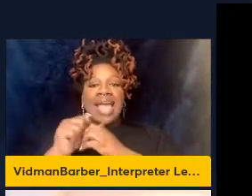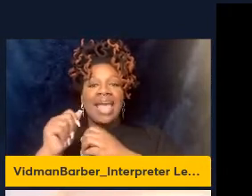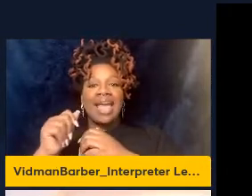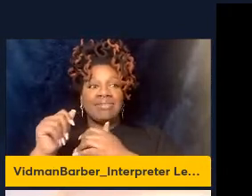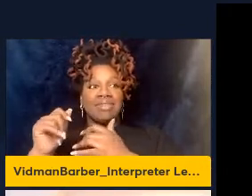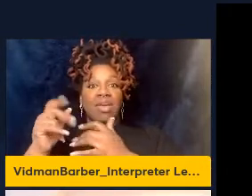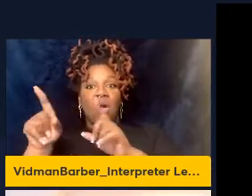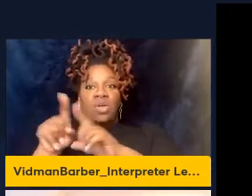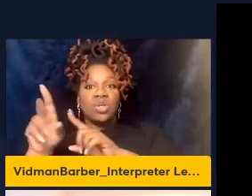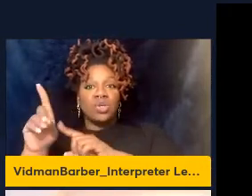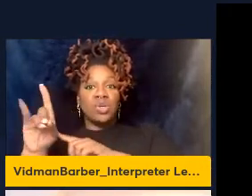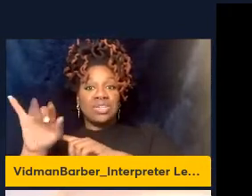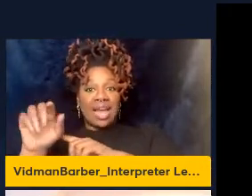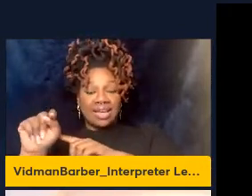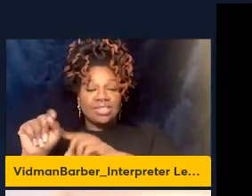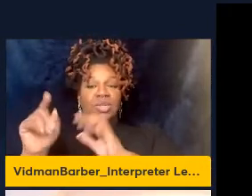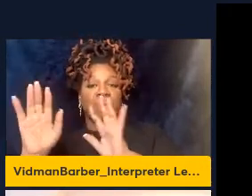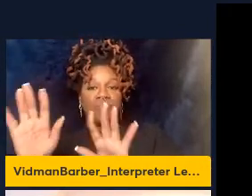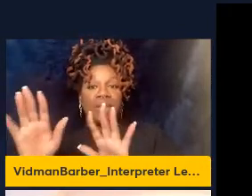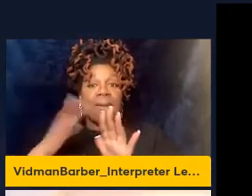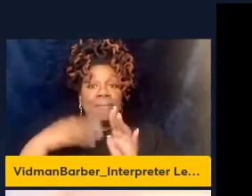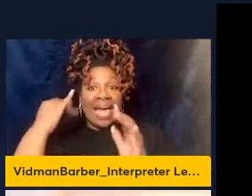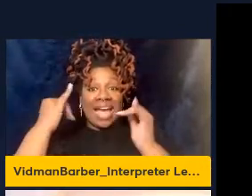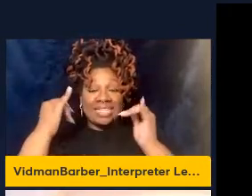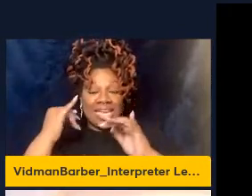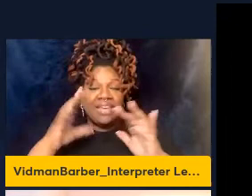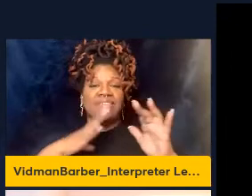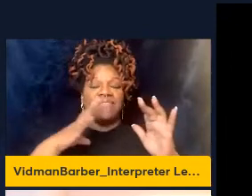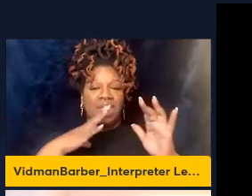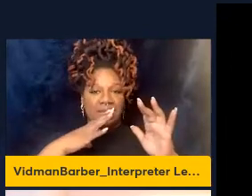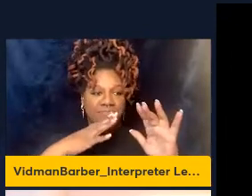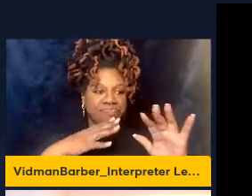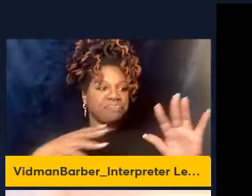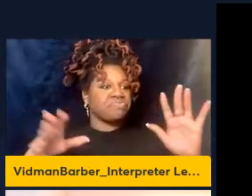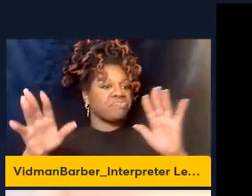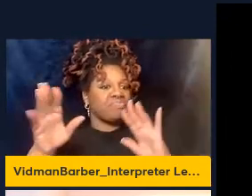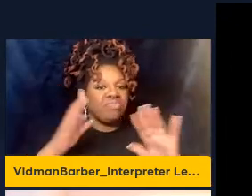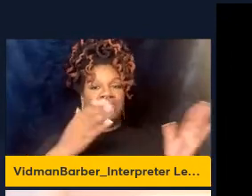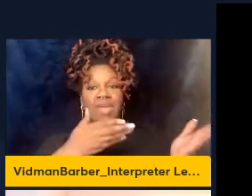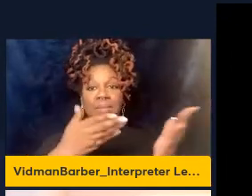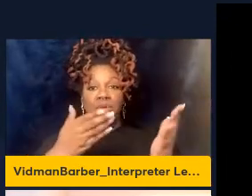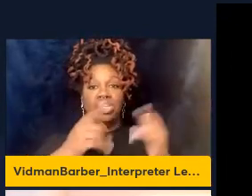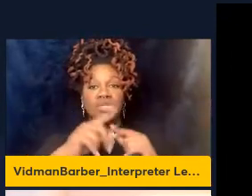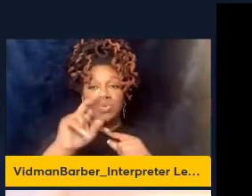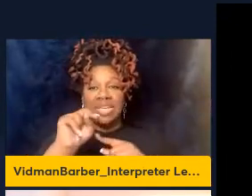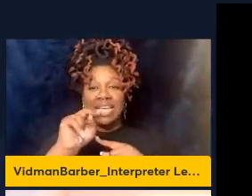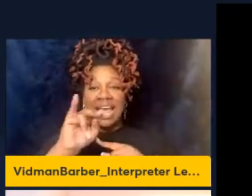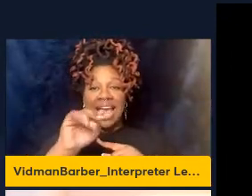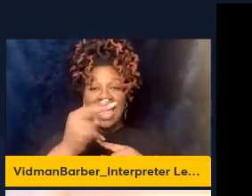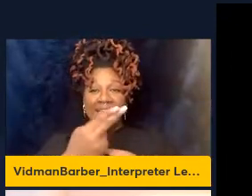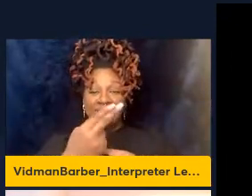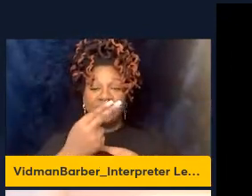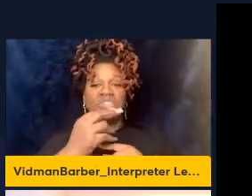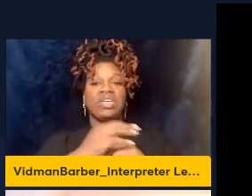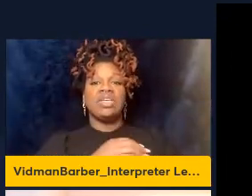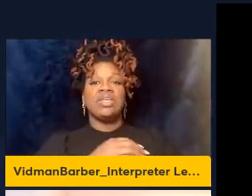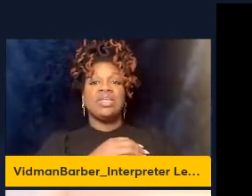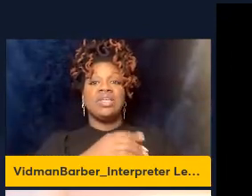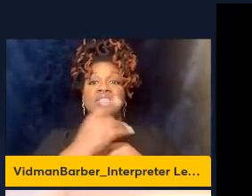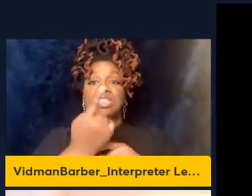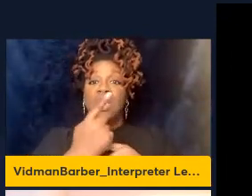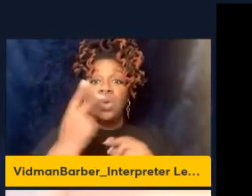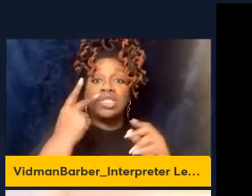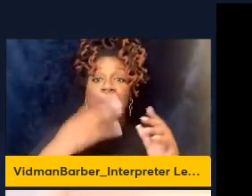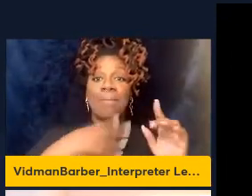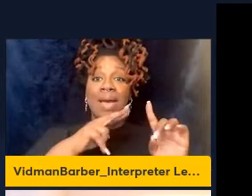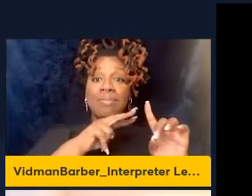what I decided to do, I took this idea, wrapped it up, I put it in as a grant, and NIH looked at it, and someone saw my perspective and was like,